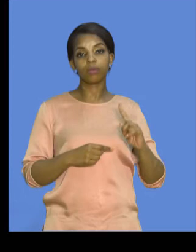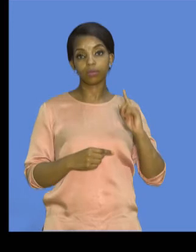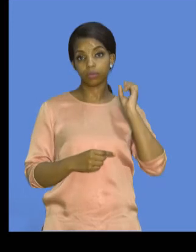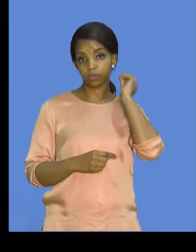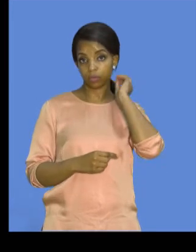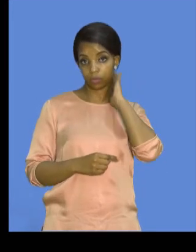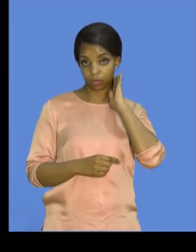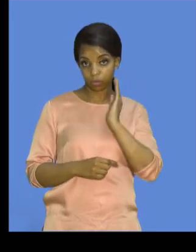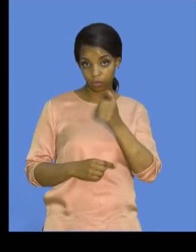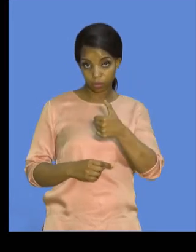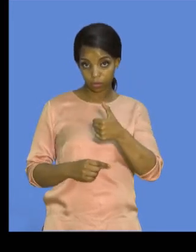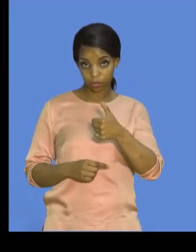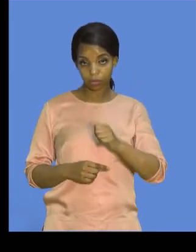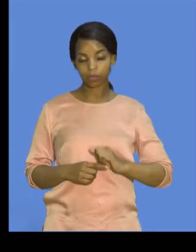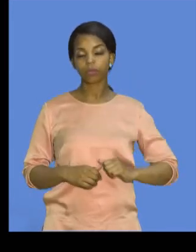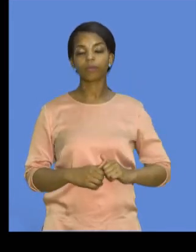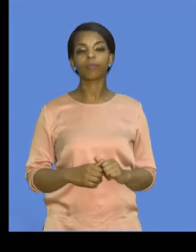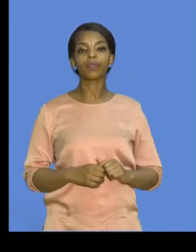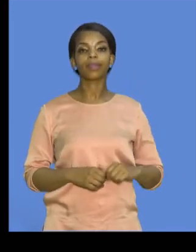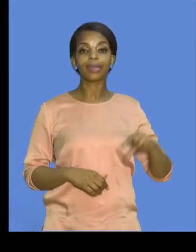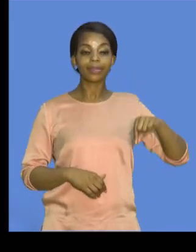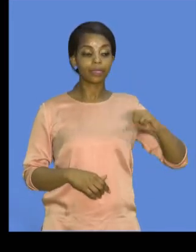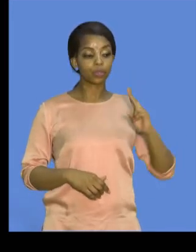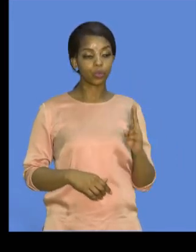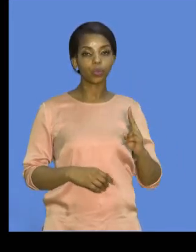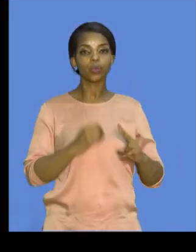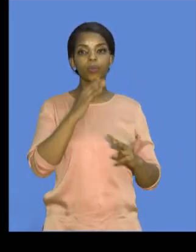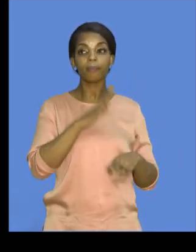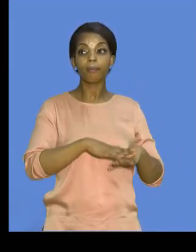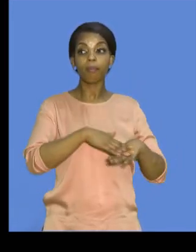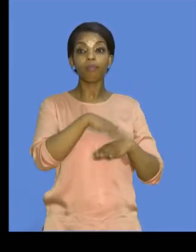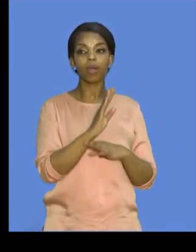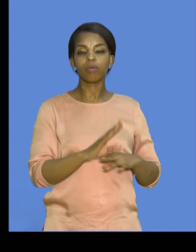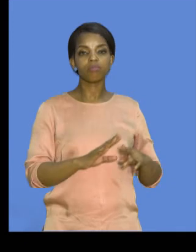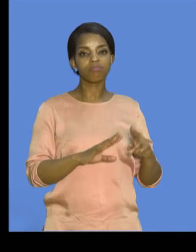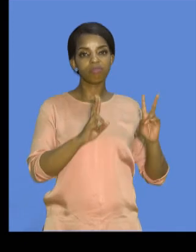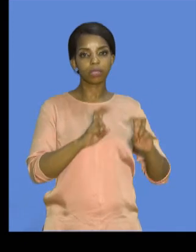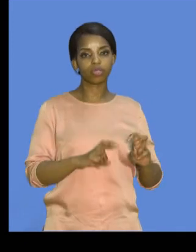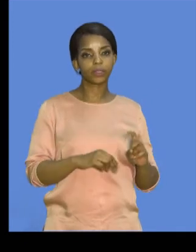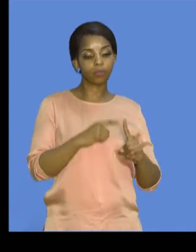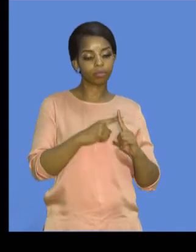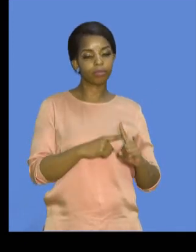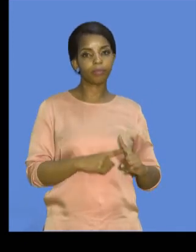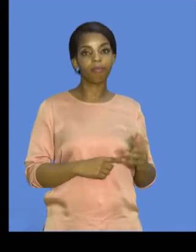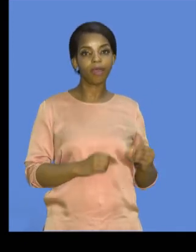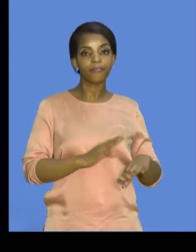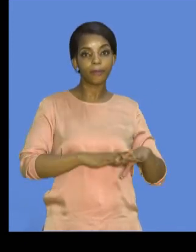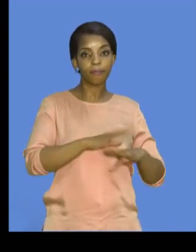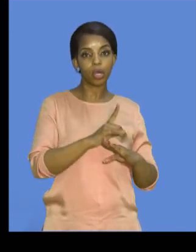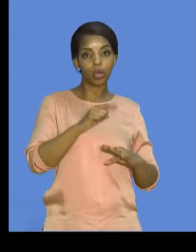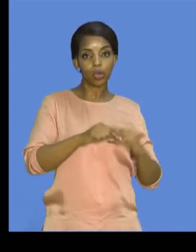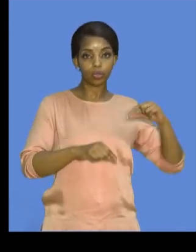for Q2, there are more electrons than protons, right? Okay, having said that, so